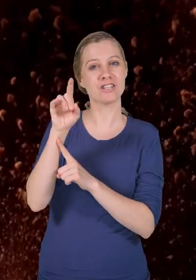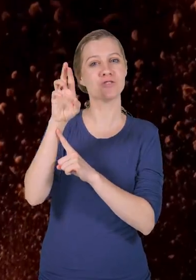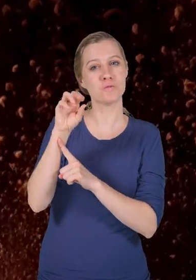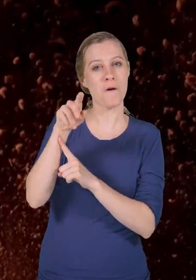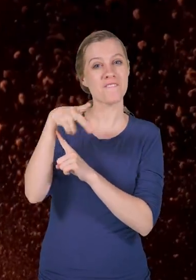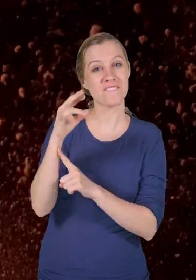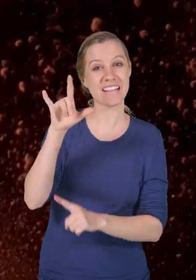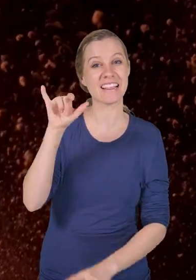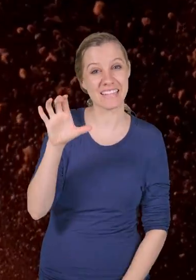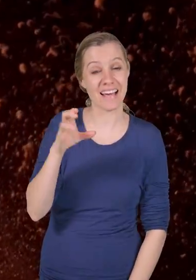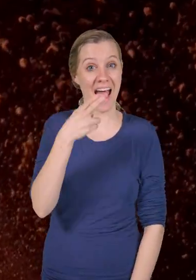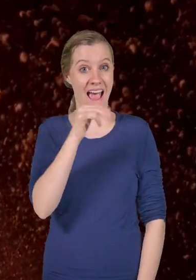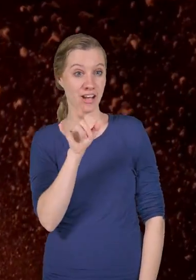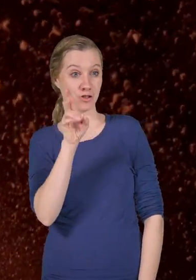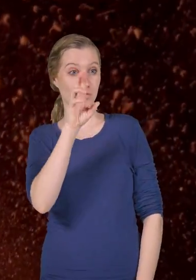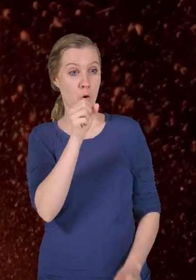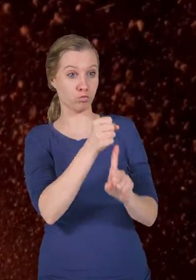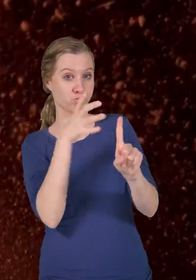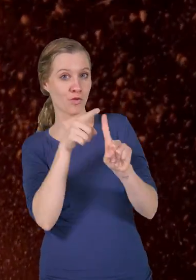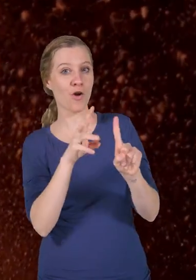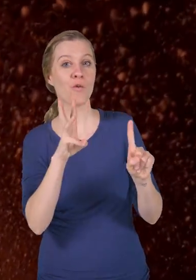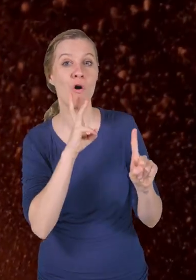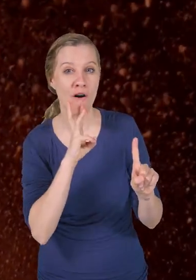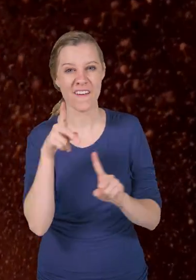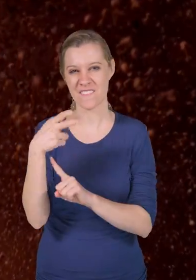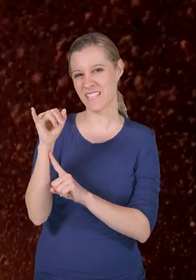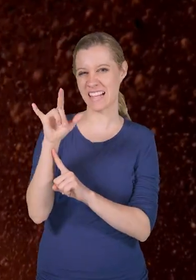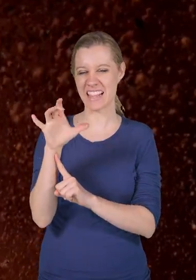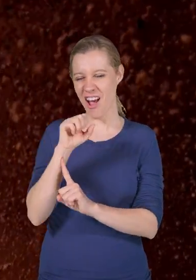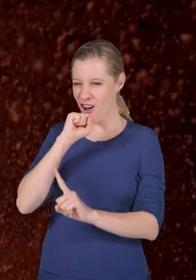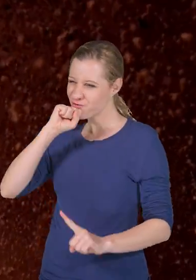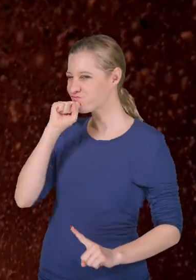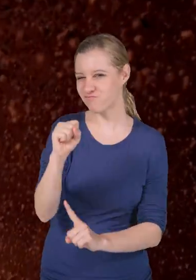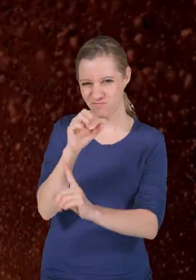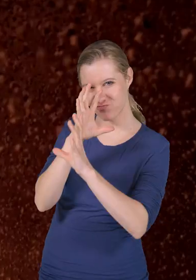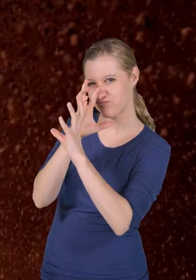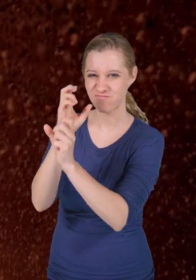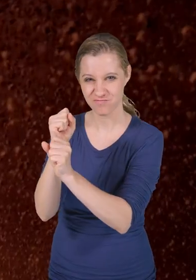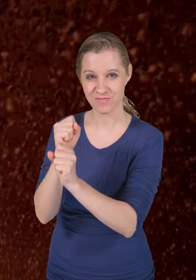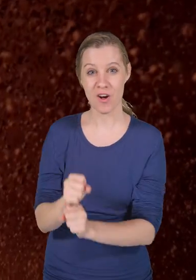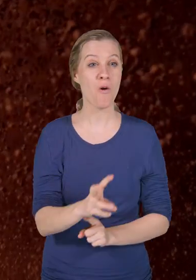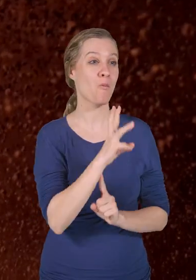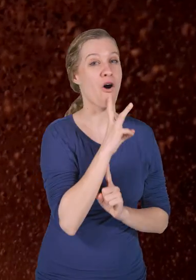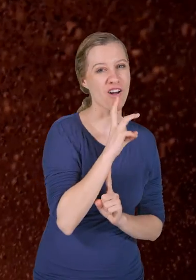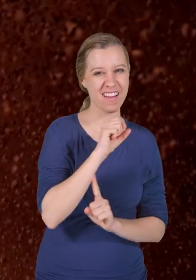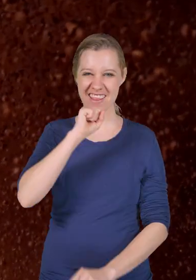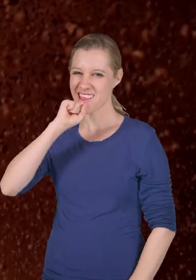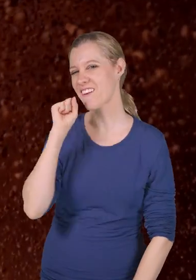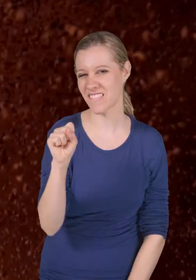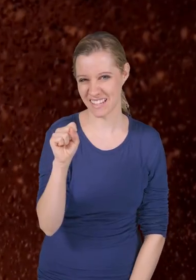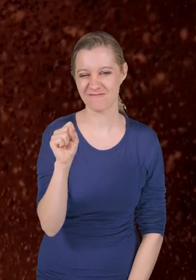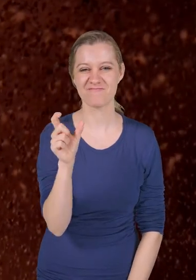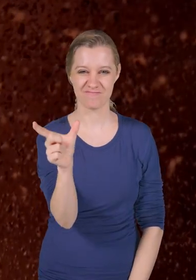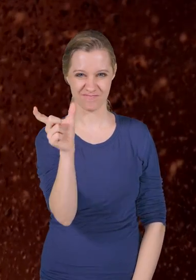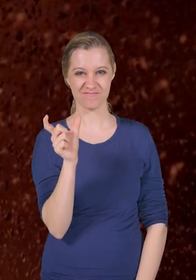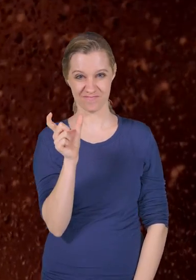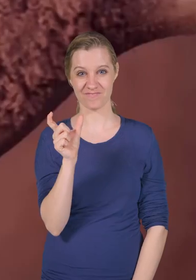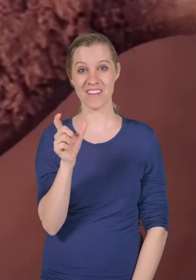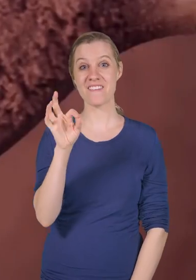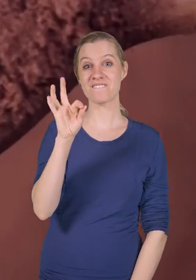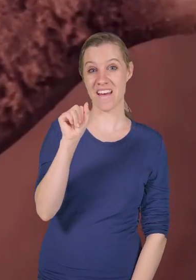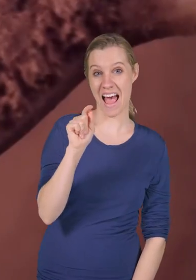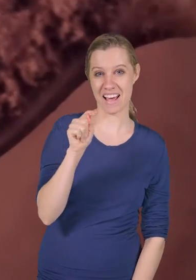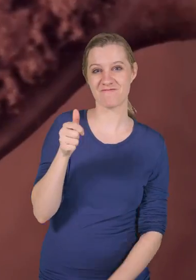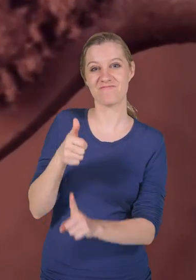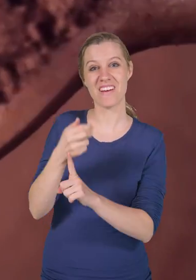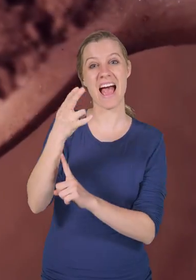is hydrophilic, meaning hydro, water, and philic, to have a fondness of something, so literally water-loving,